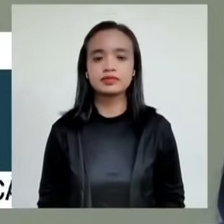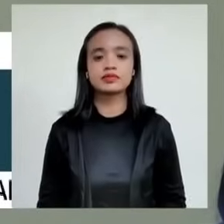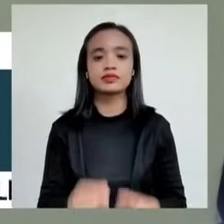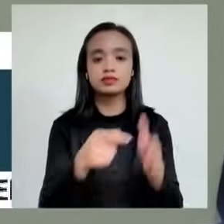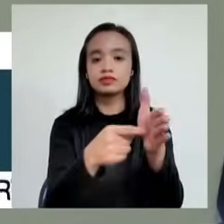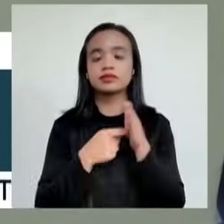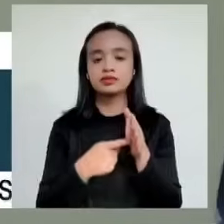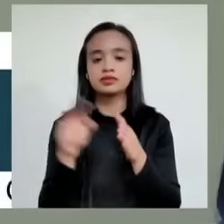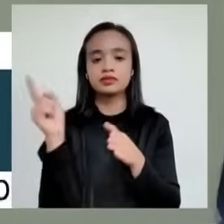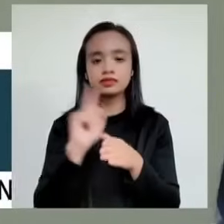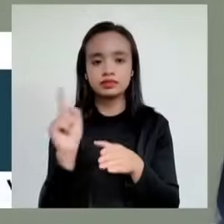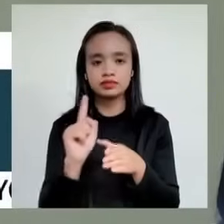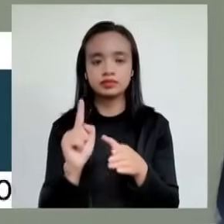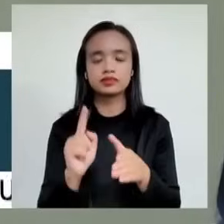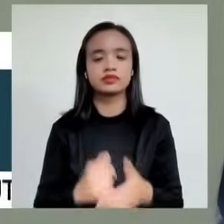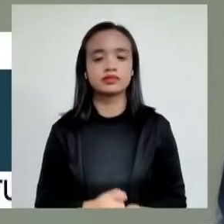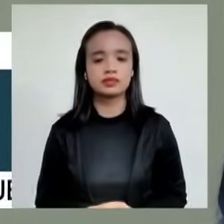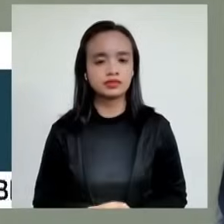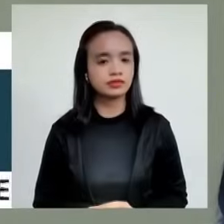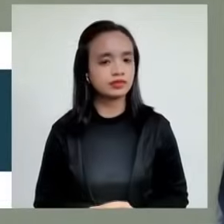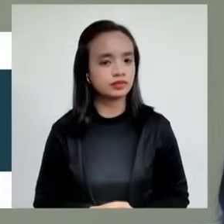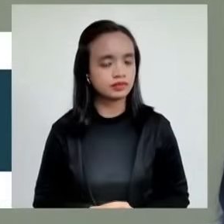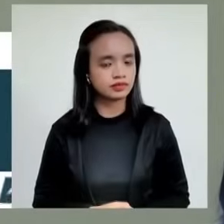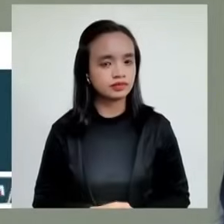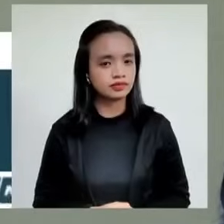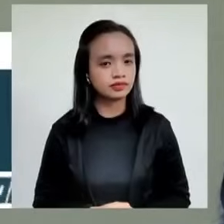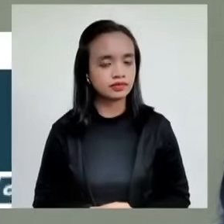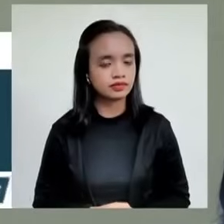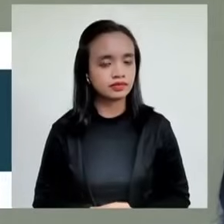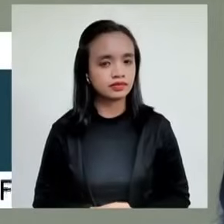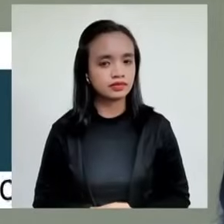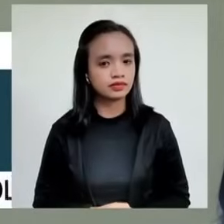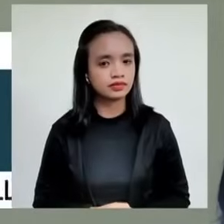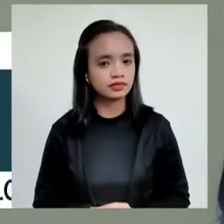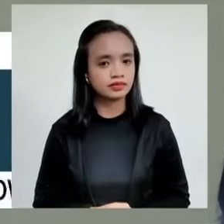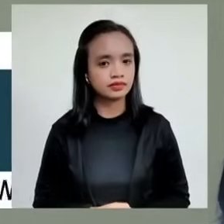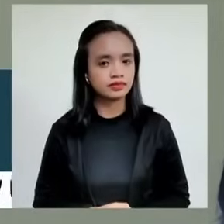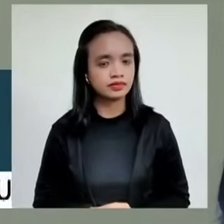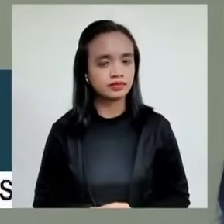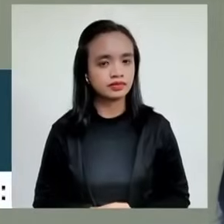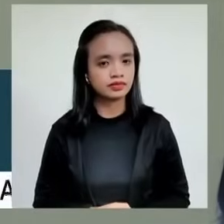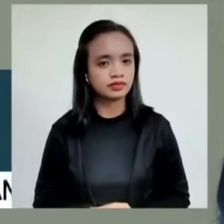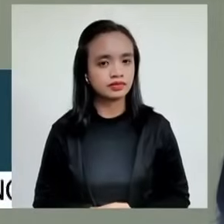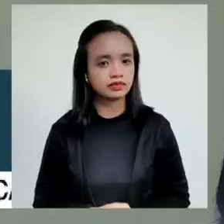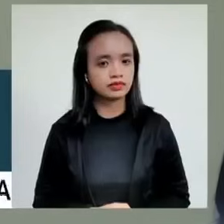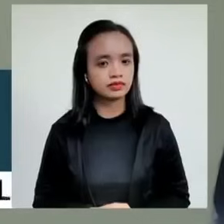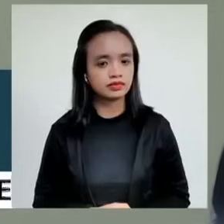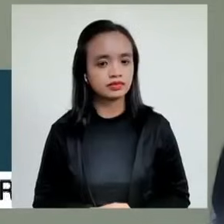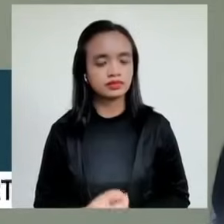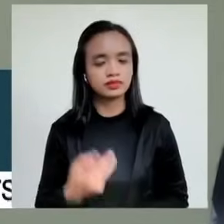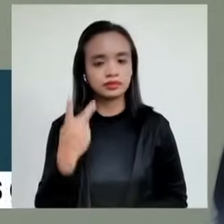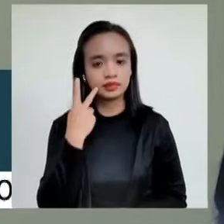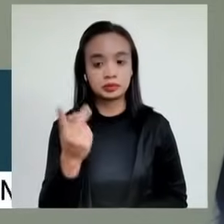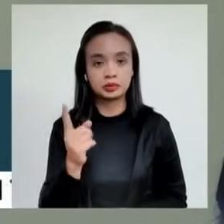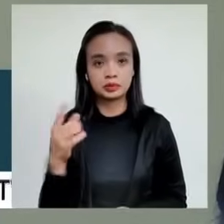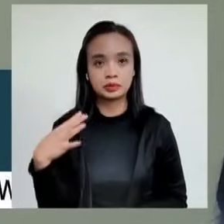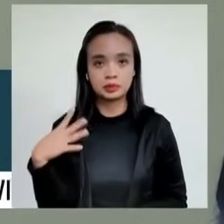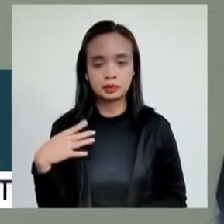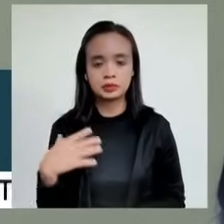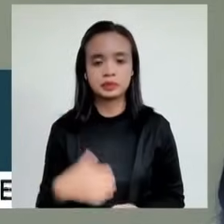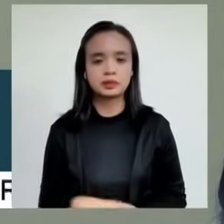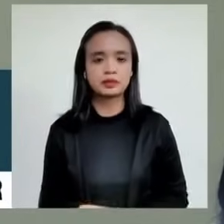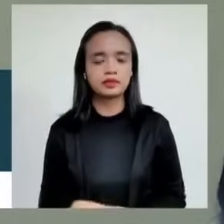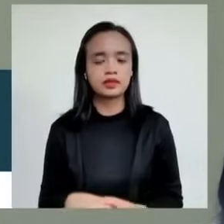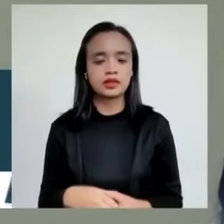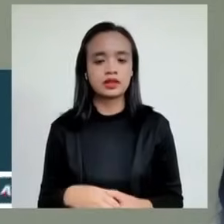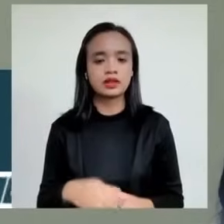ample foreign direct investments and, of course, domestic investments, and the